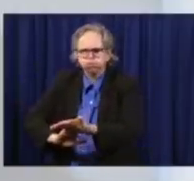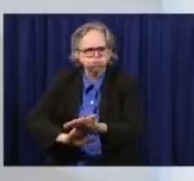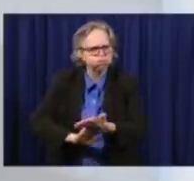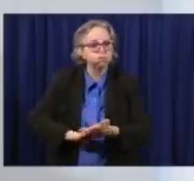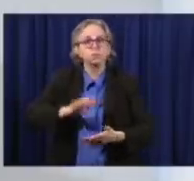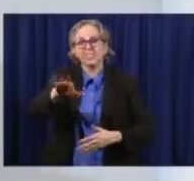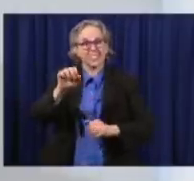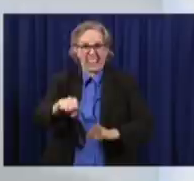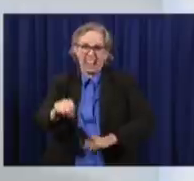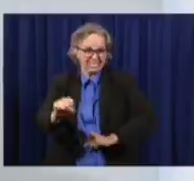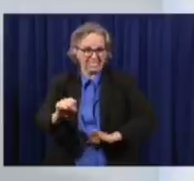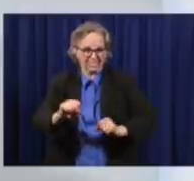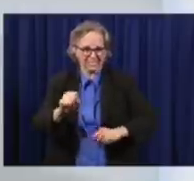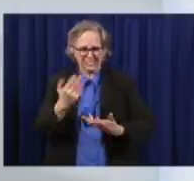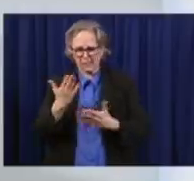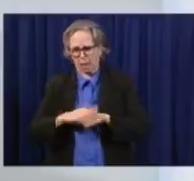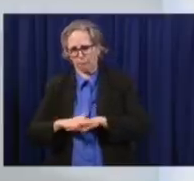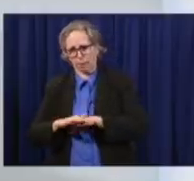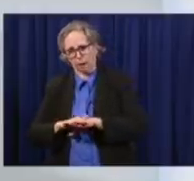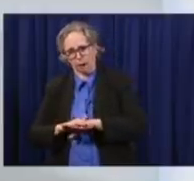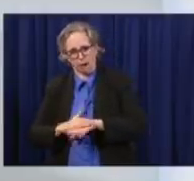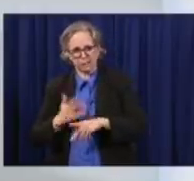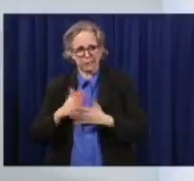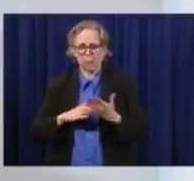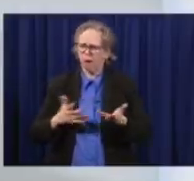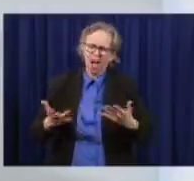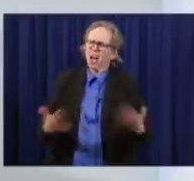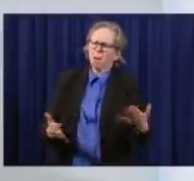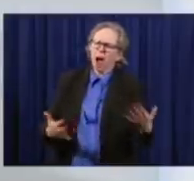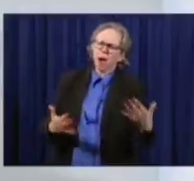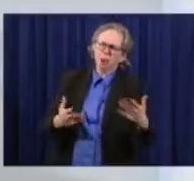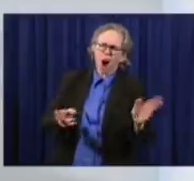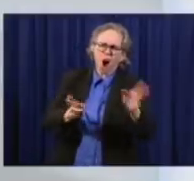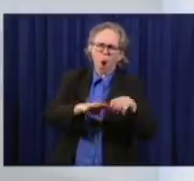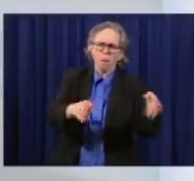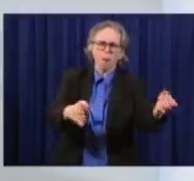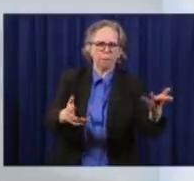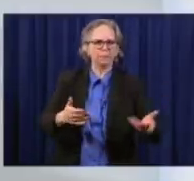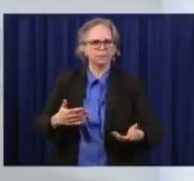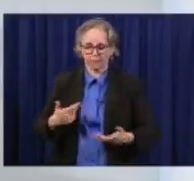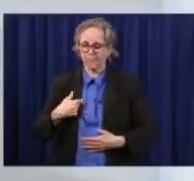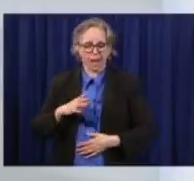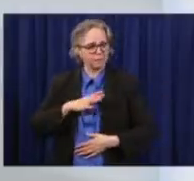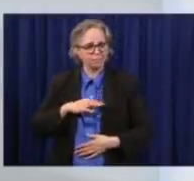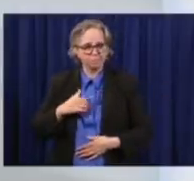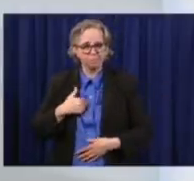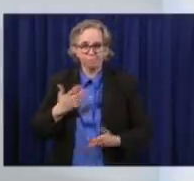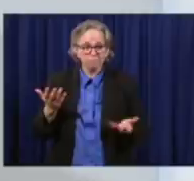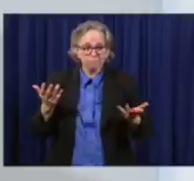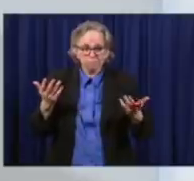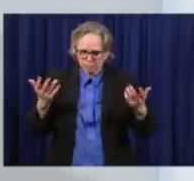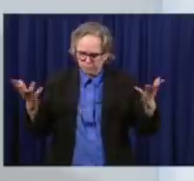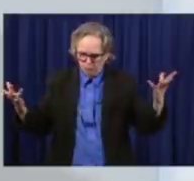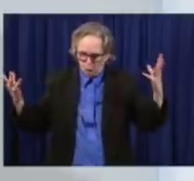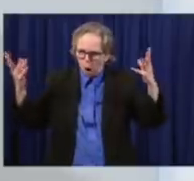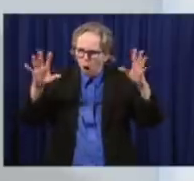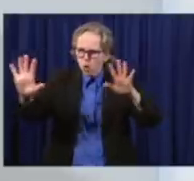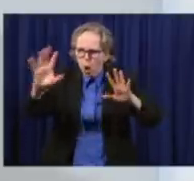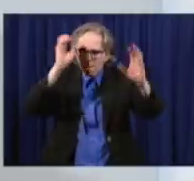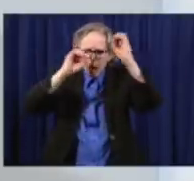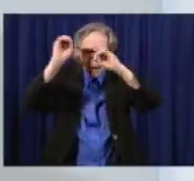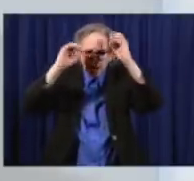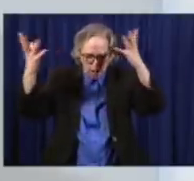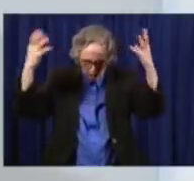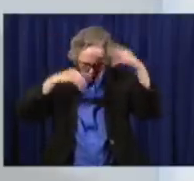more cautiously. Some of them want us to go faster. And all of that is incorporated into the things that we do, like the other voices we hear.